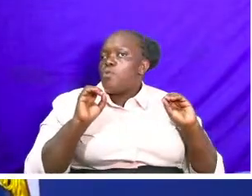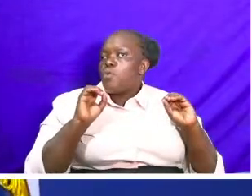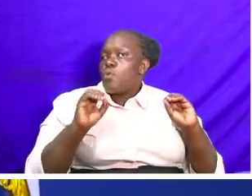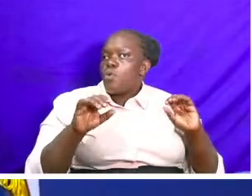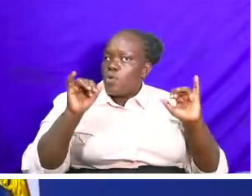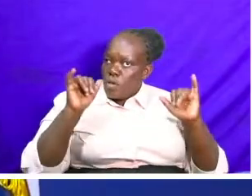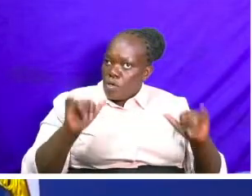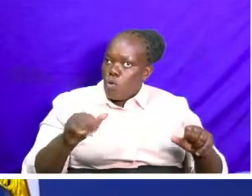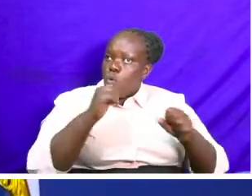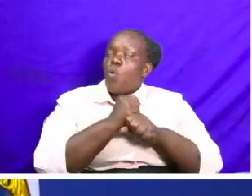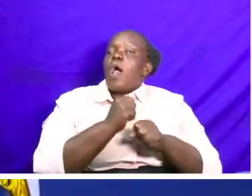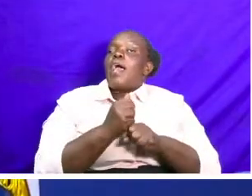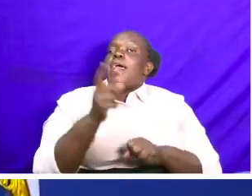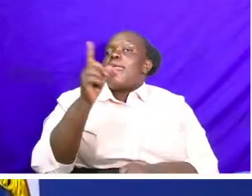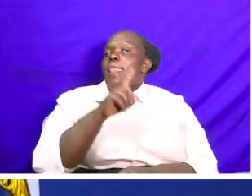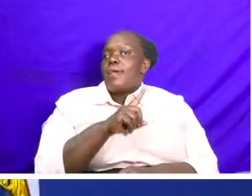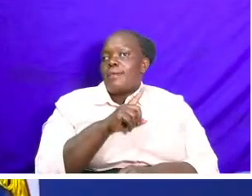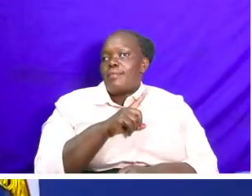will remain a working day.